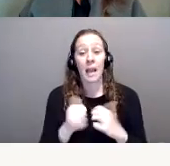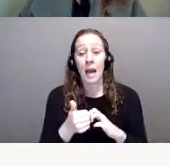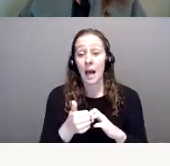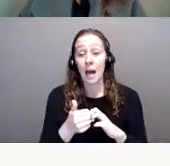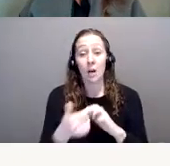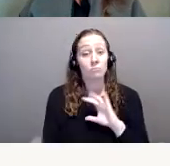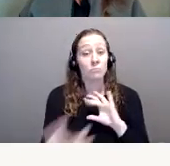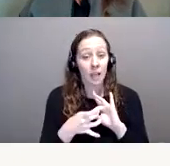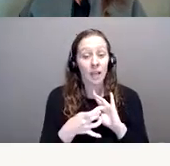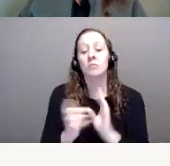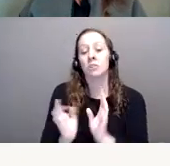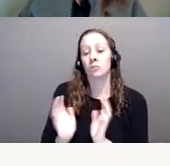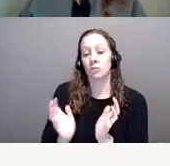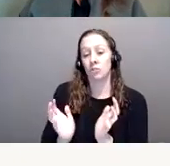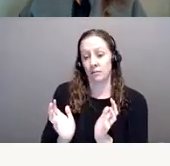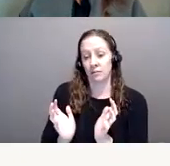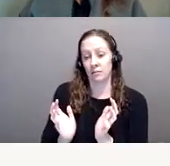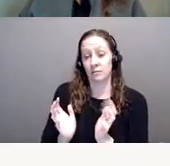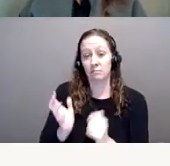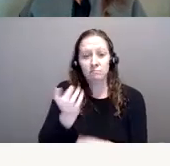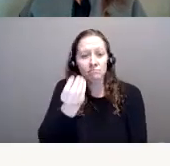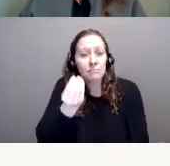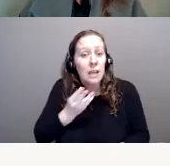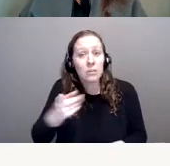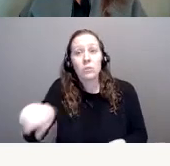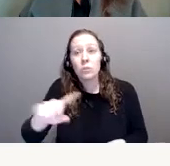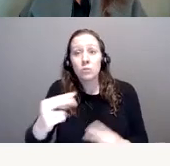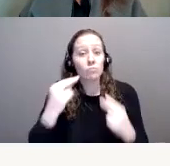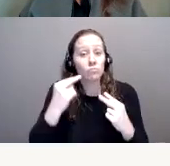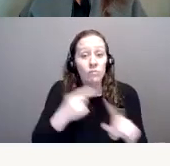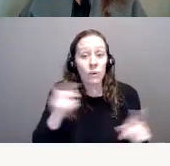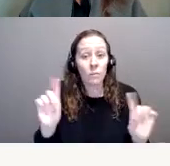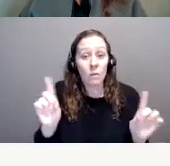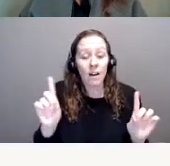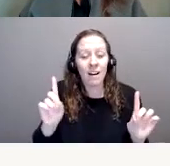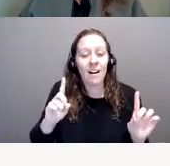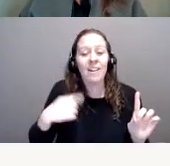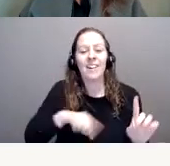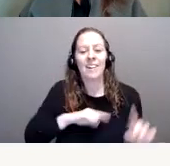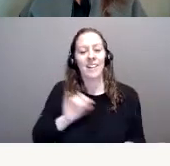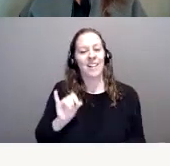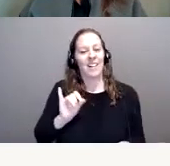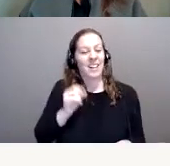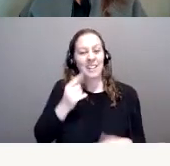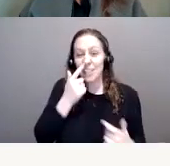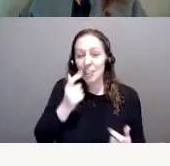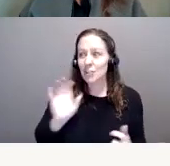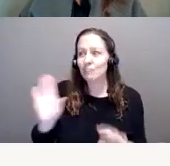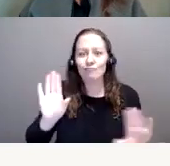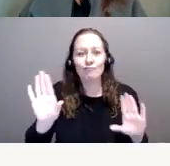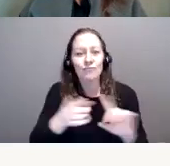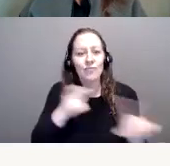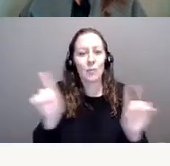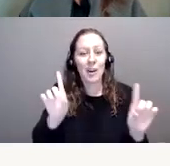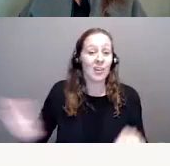So today, please let us know where you're viewing from. We always find it interesting where everyone is from